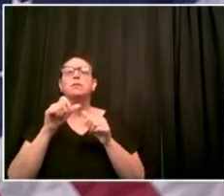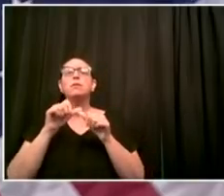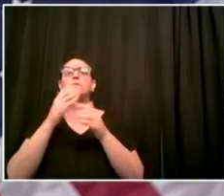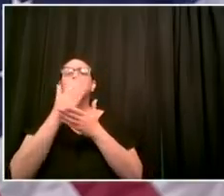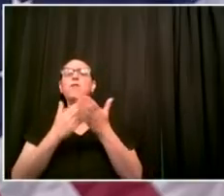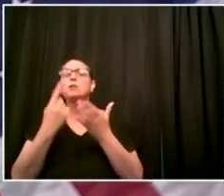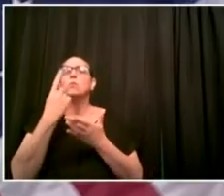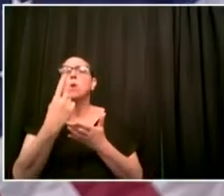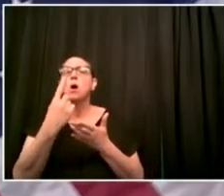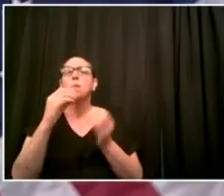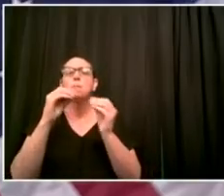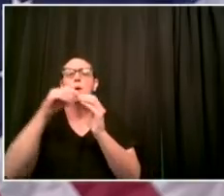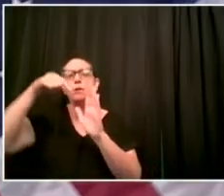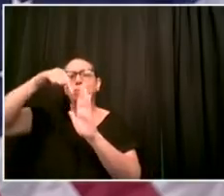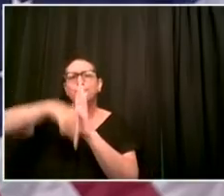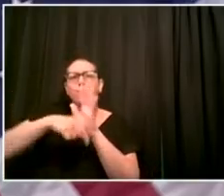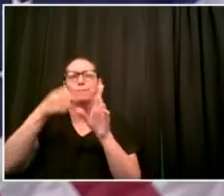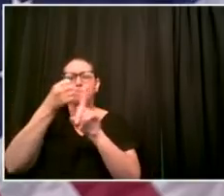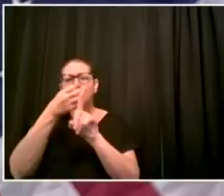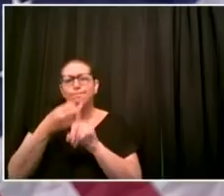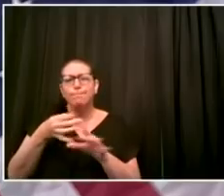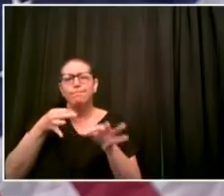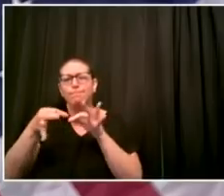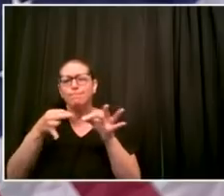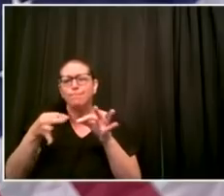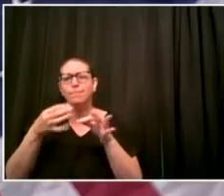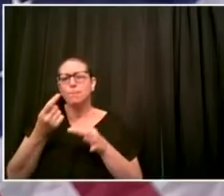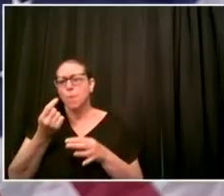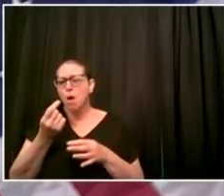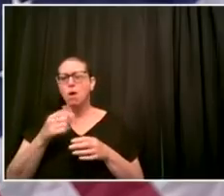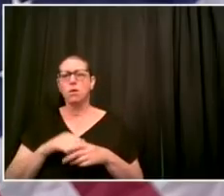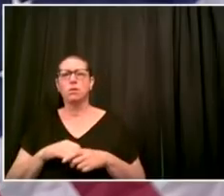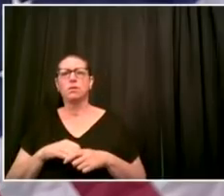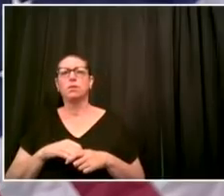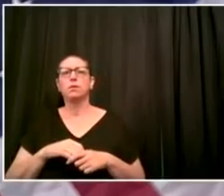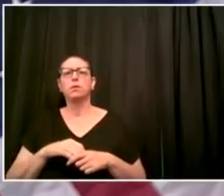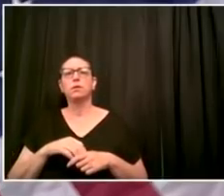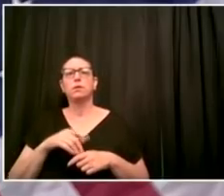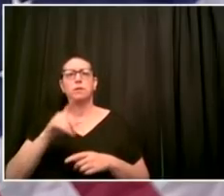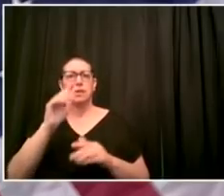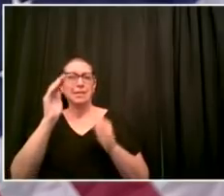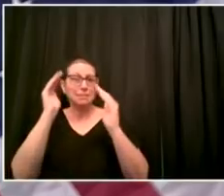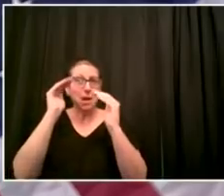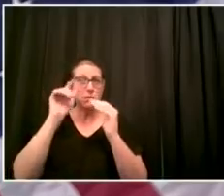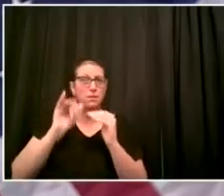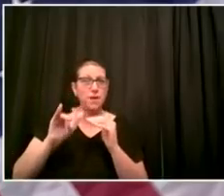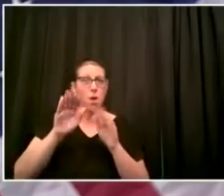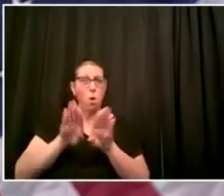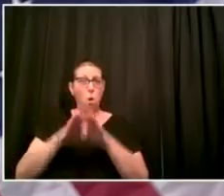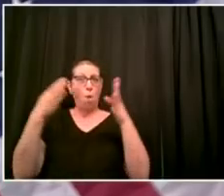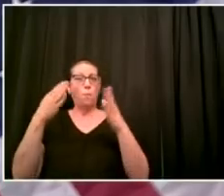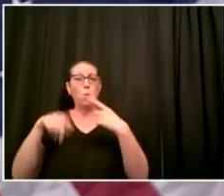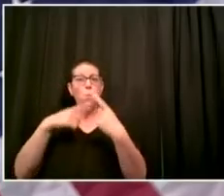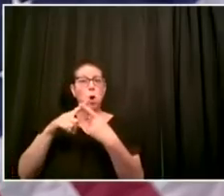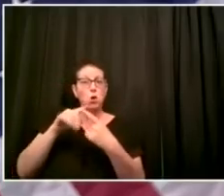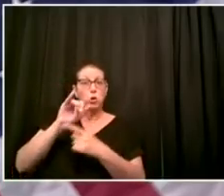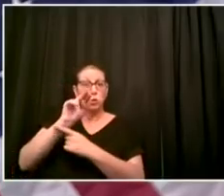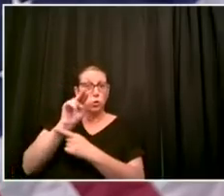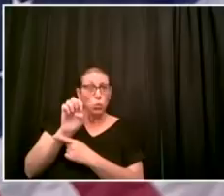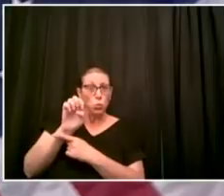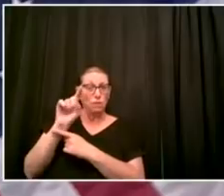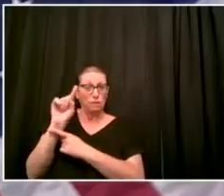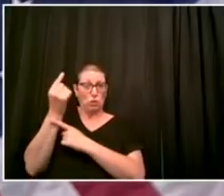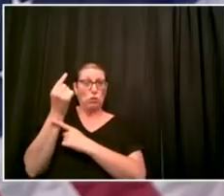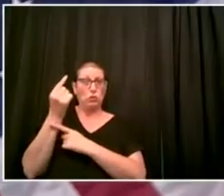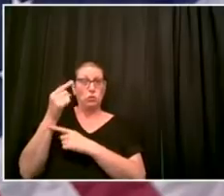closely in terms of, do we expect that to happen in the first week of June and the second week of June, and any of those NYC